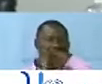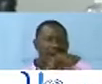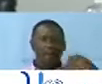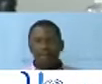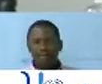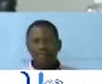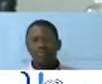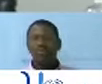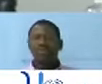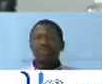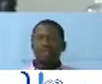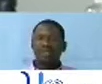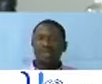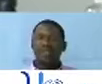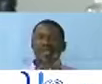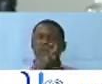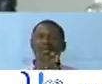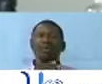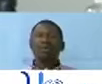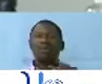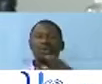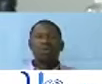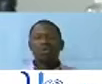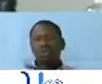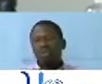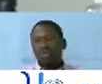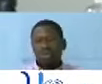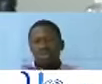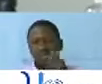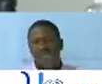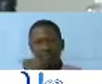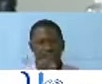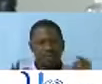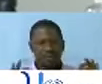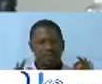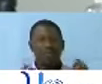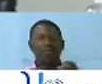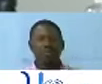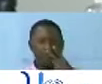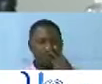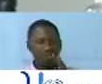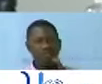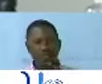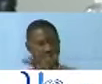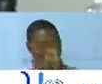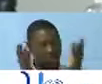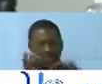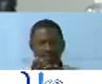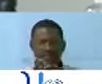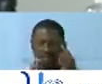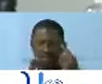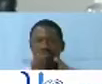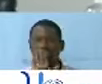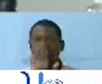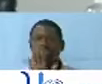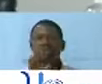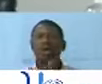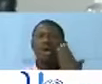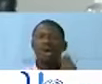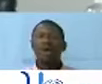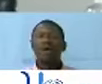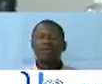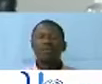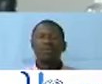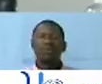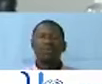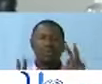as the attack on religious freedom. We've seen all of these components being shown as to how Jammeh